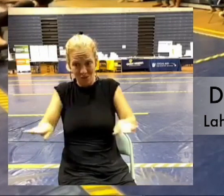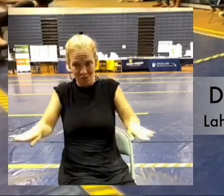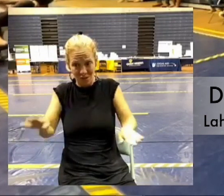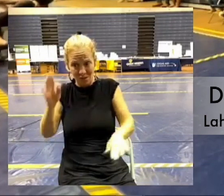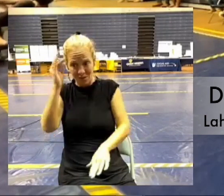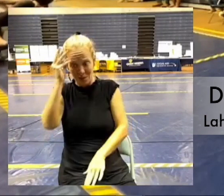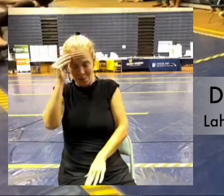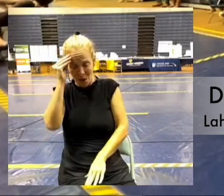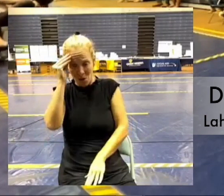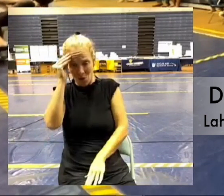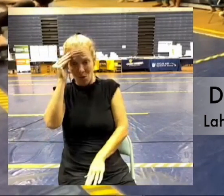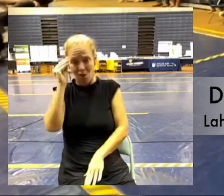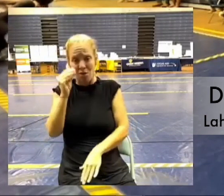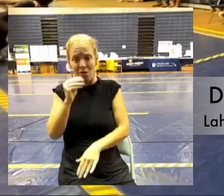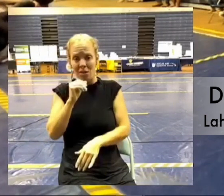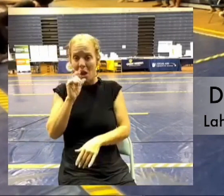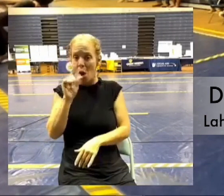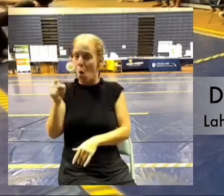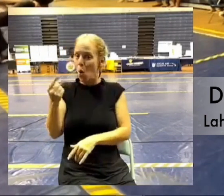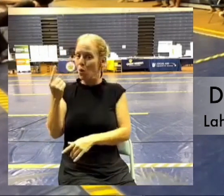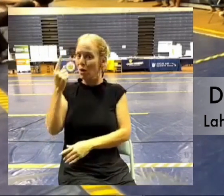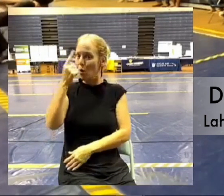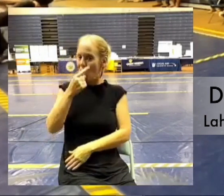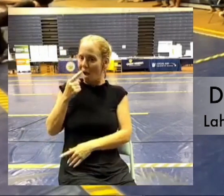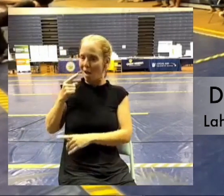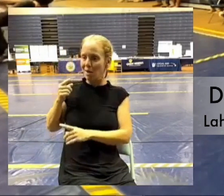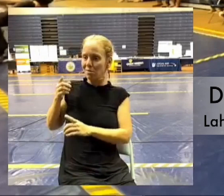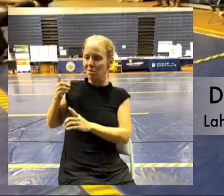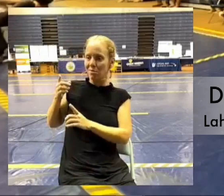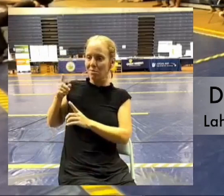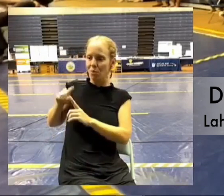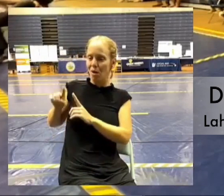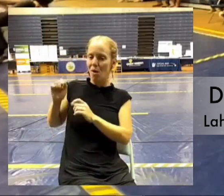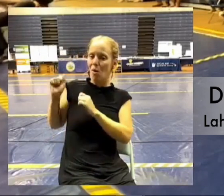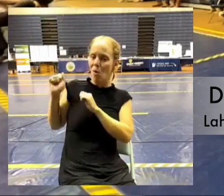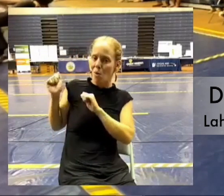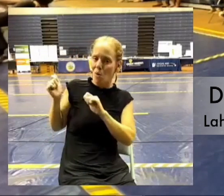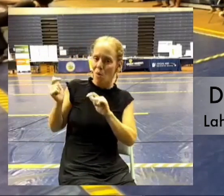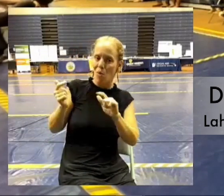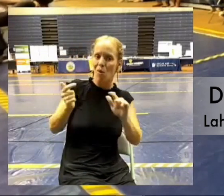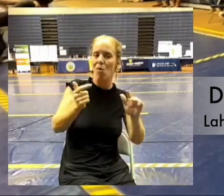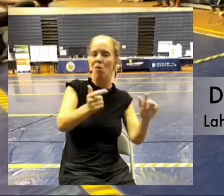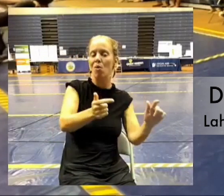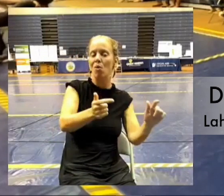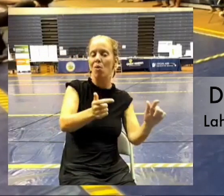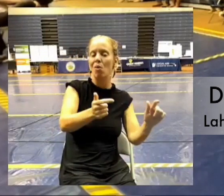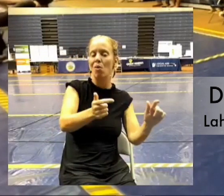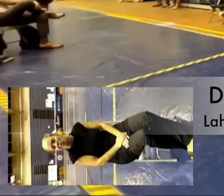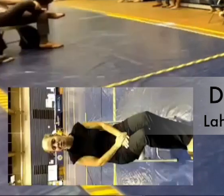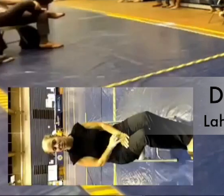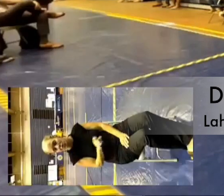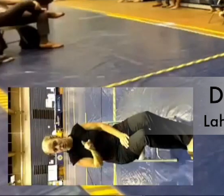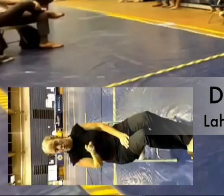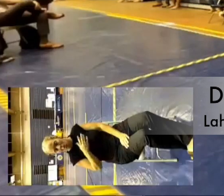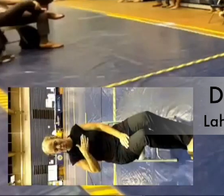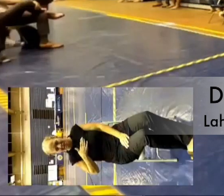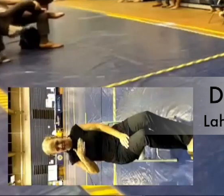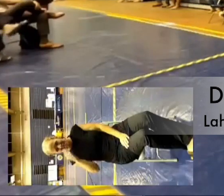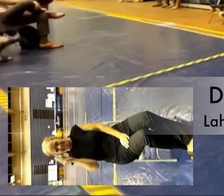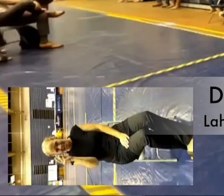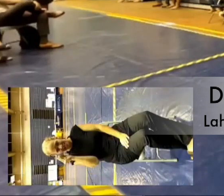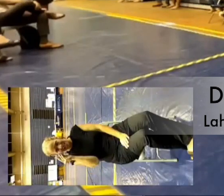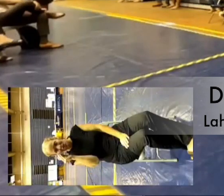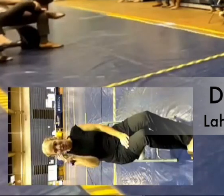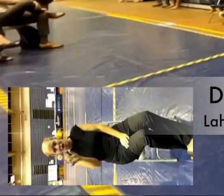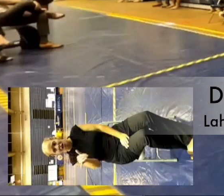and everybody that lives here, not just Hawaiians, but everybody. So we really need to take that